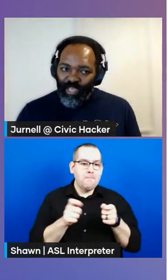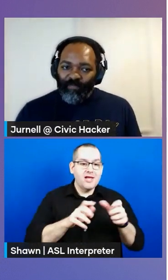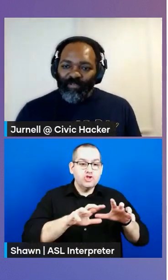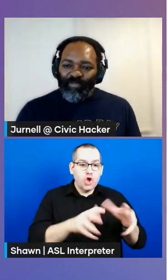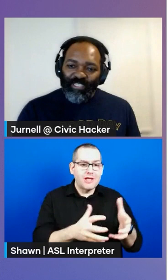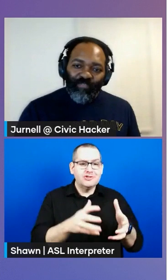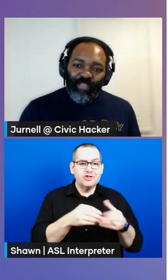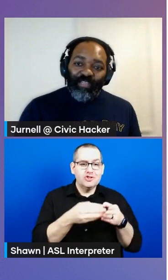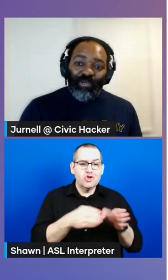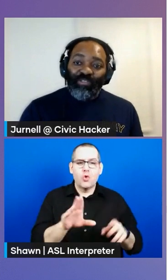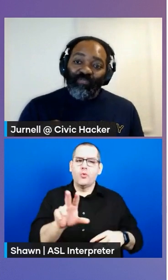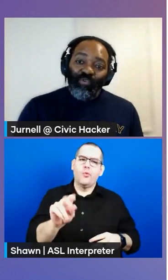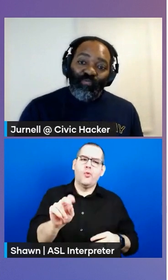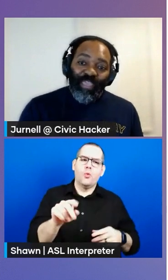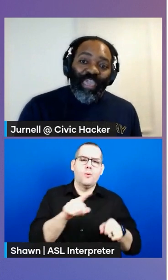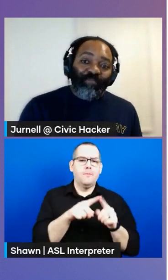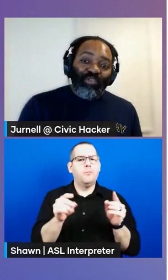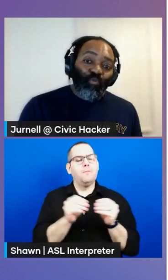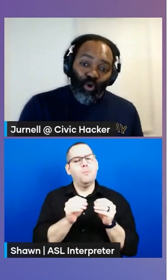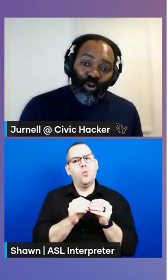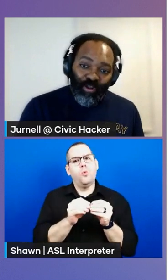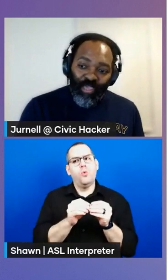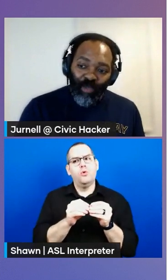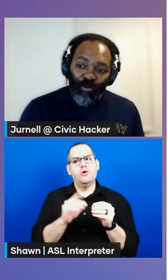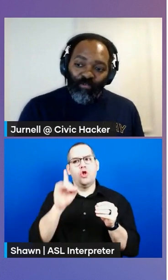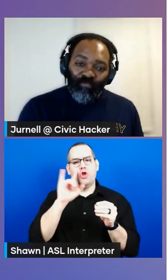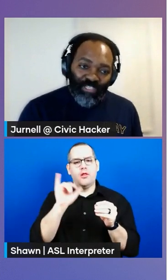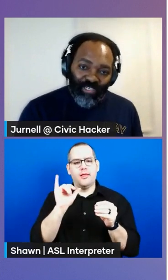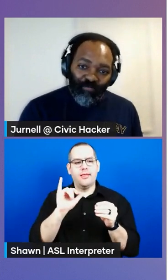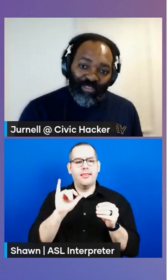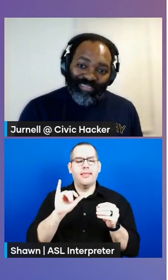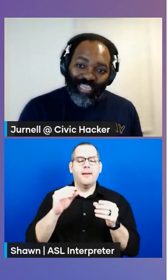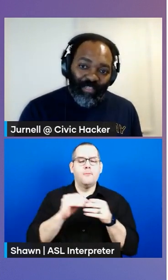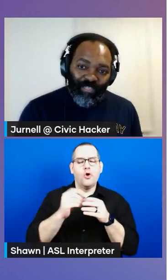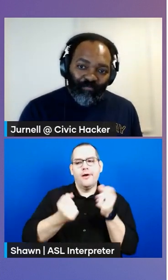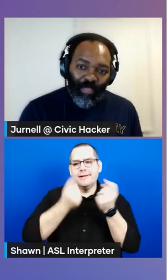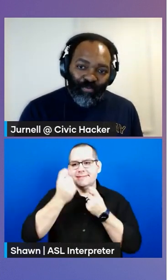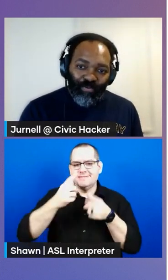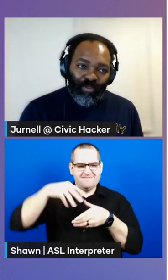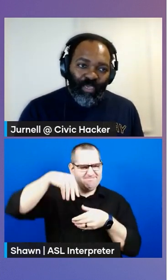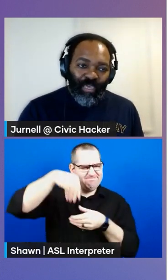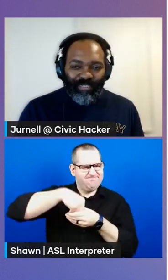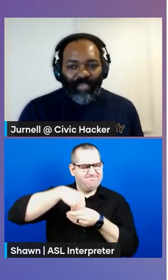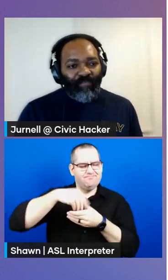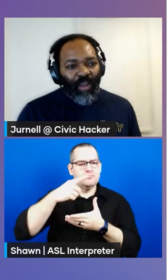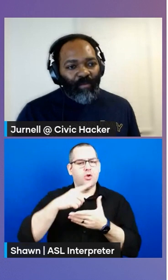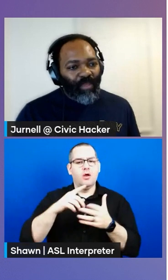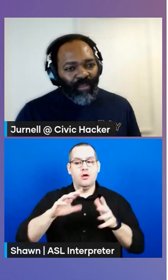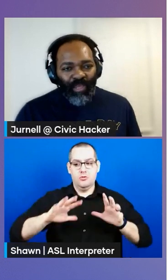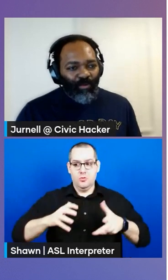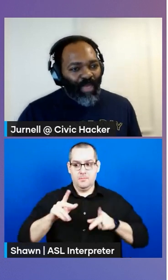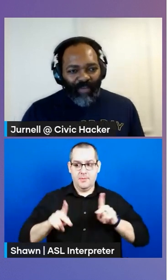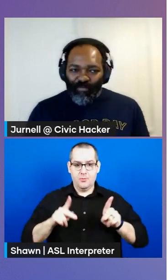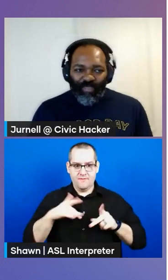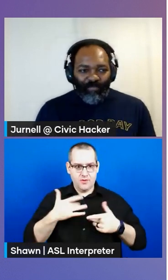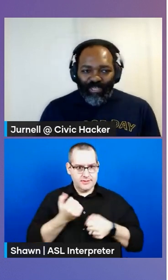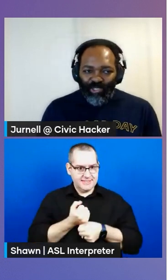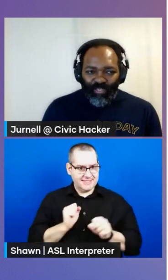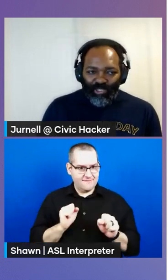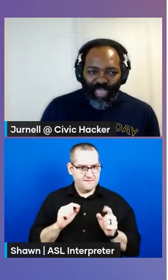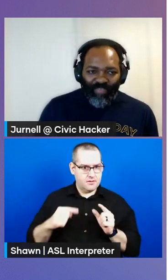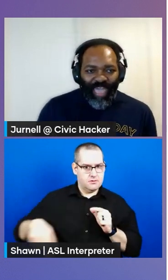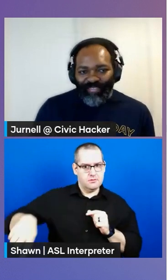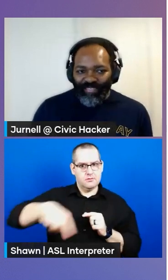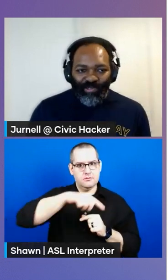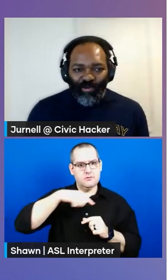general, but specifically in terms of you being able to work and work efficiently with teams of people in a safe environment. You have to make